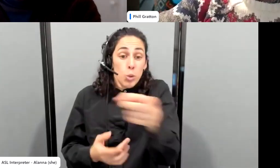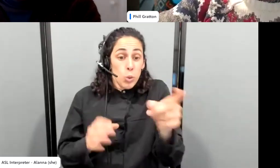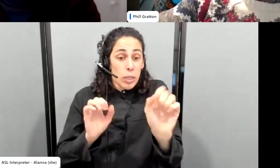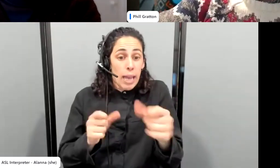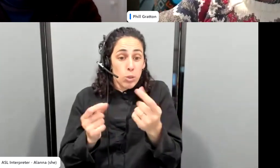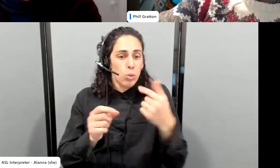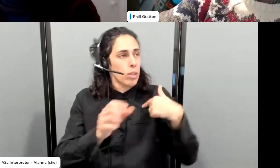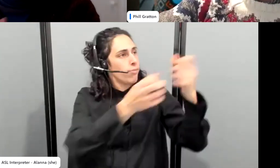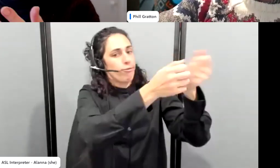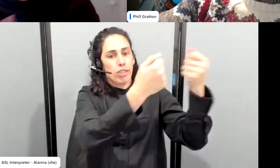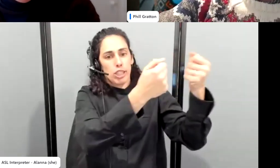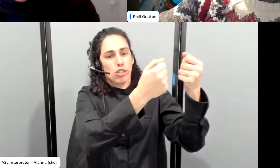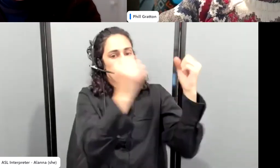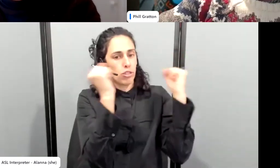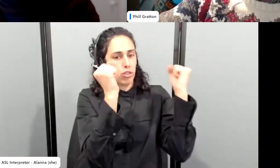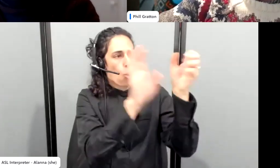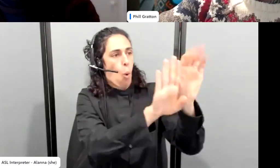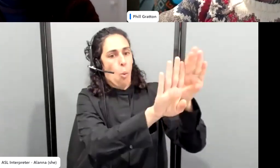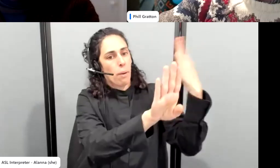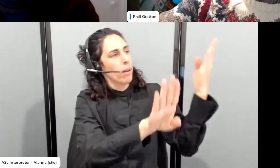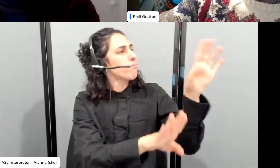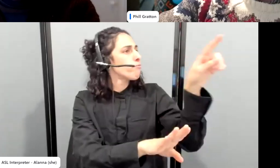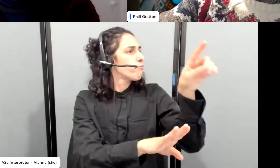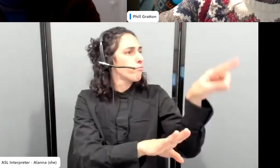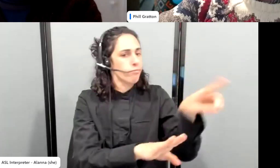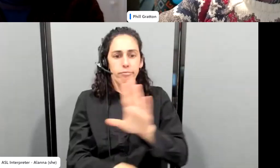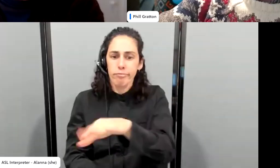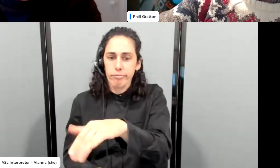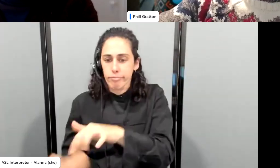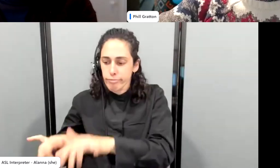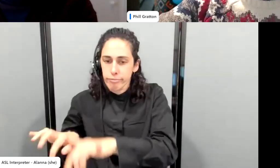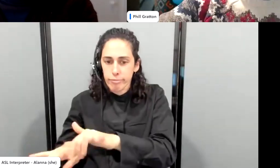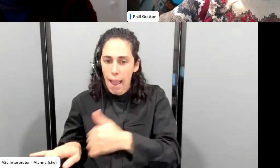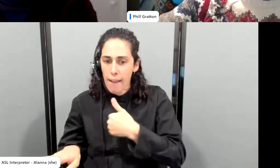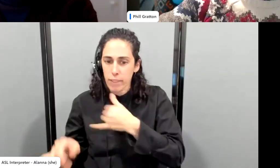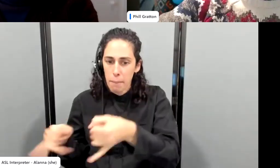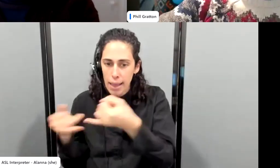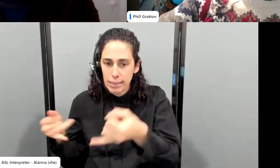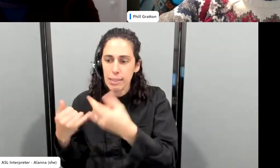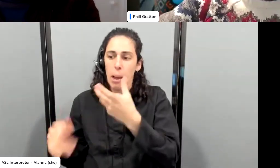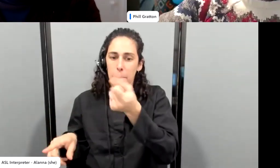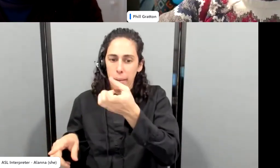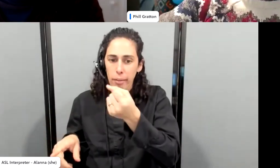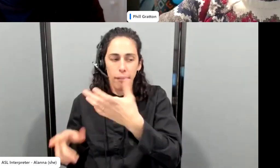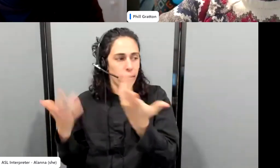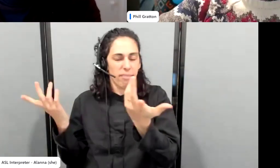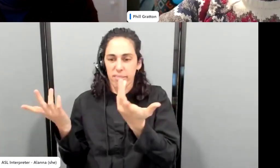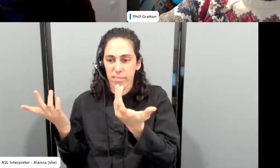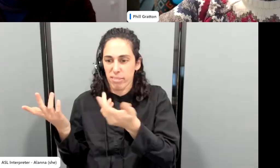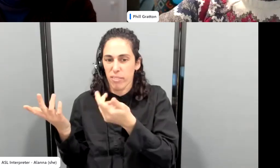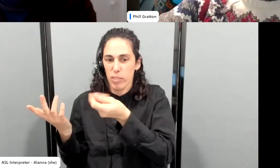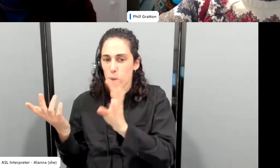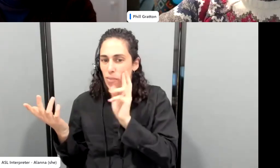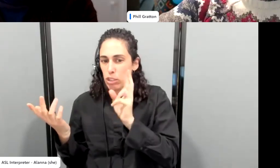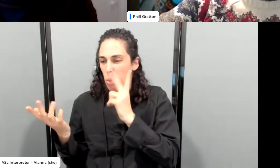some mushrooms, and some milk. What can I make? Yeah. And it will actually come up with the recipe for you made with those ingredients. So it wasn't a huge interest in the group,